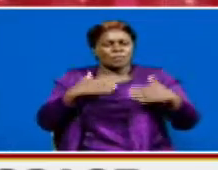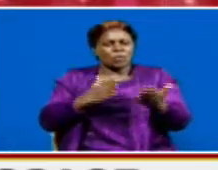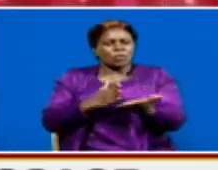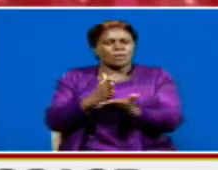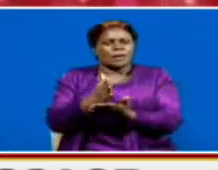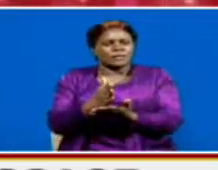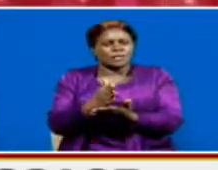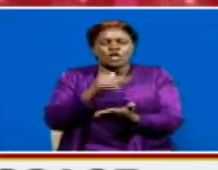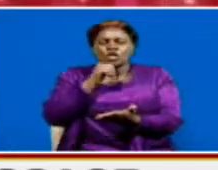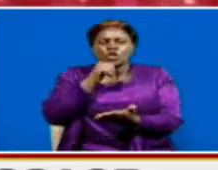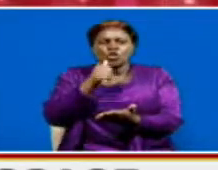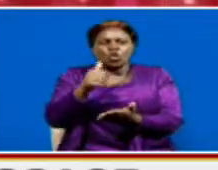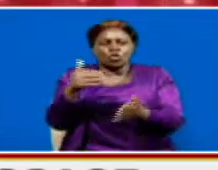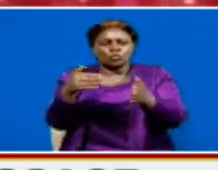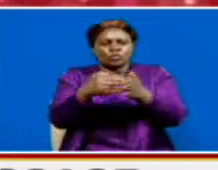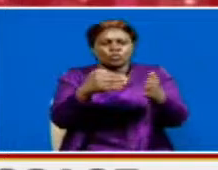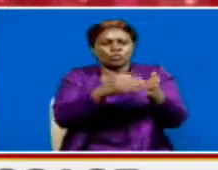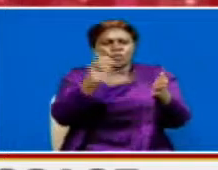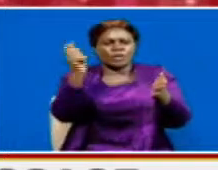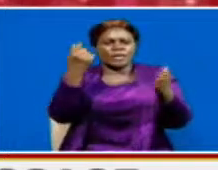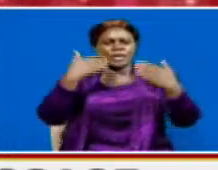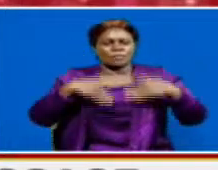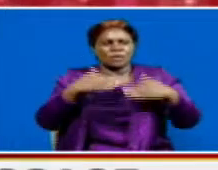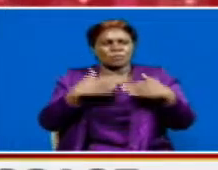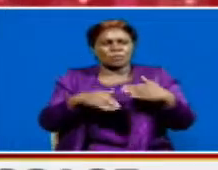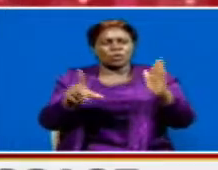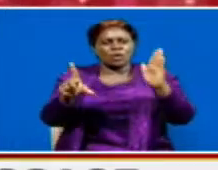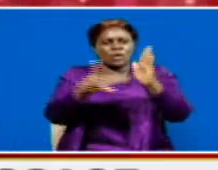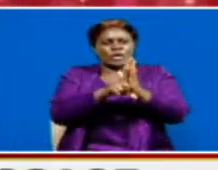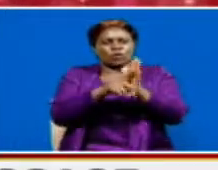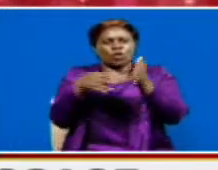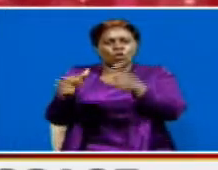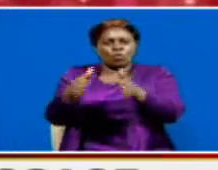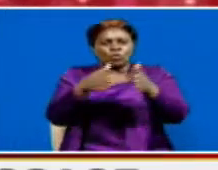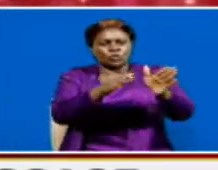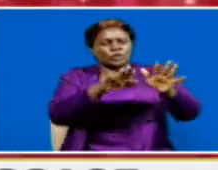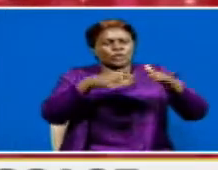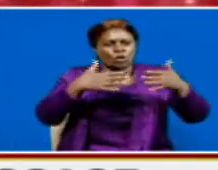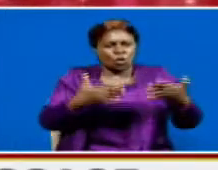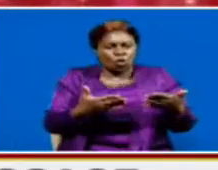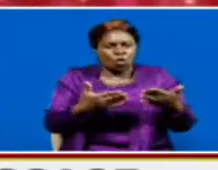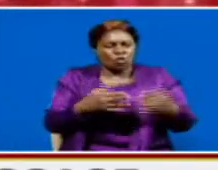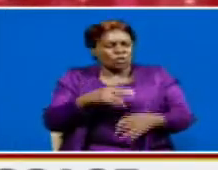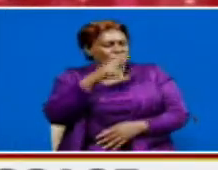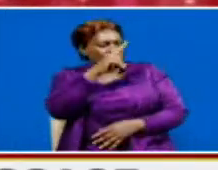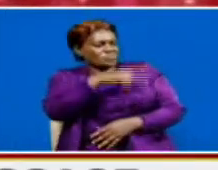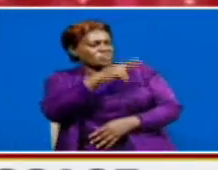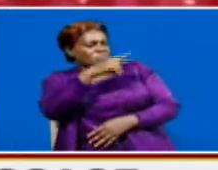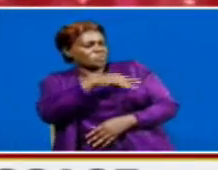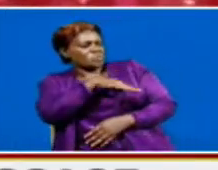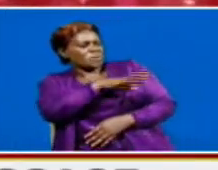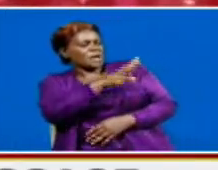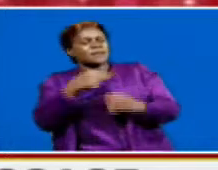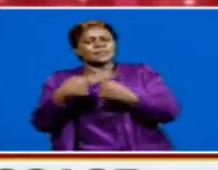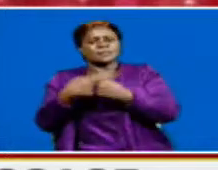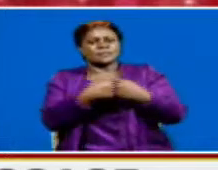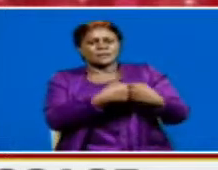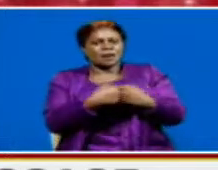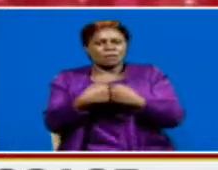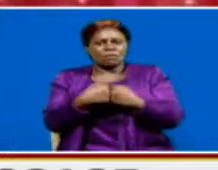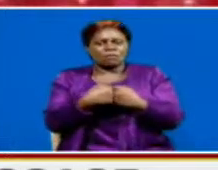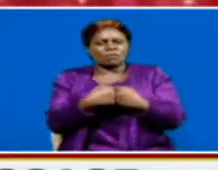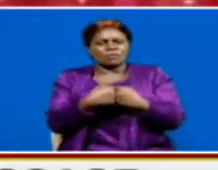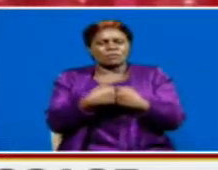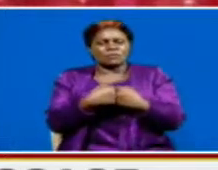rights does not deny them legitimate opportunities or make a mockery of their struggles and